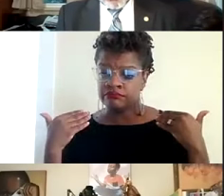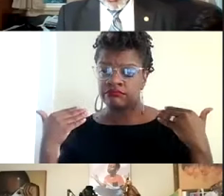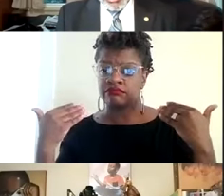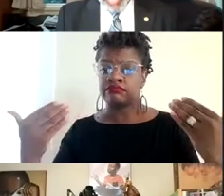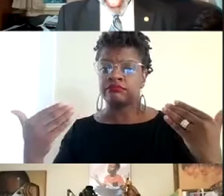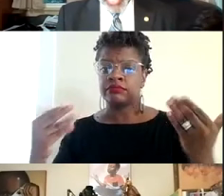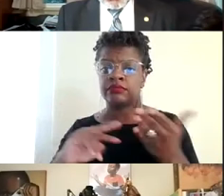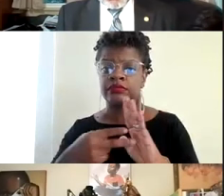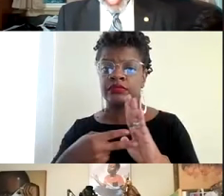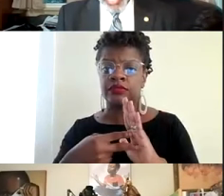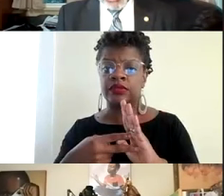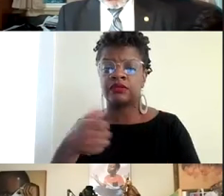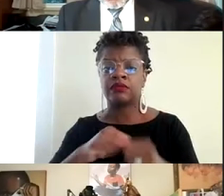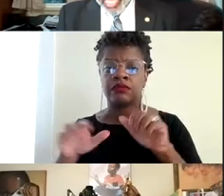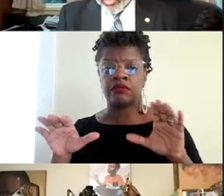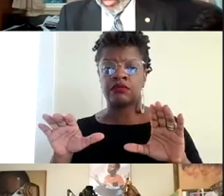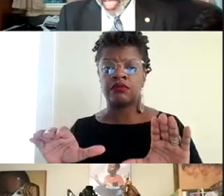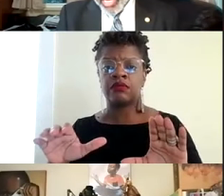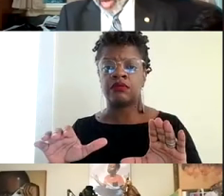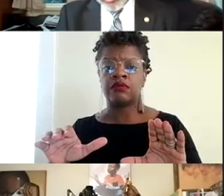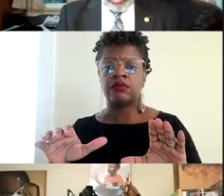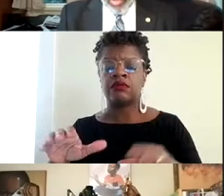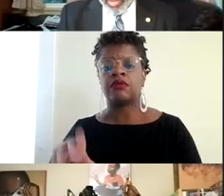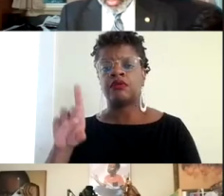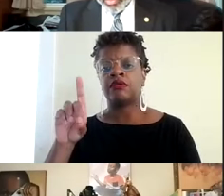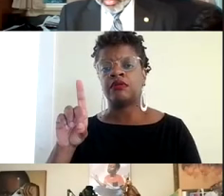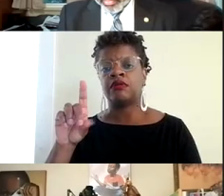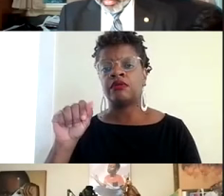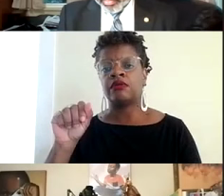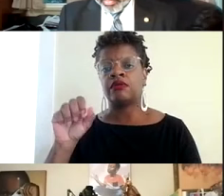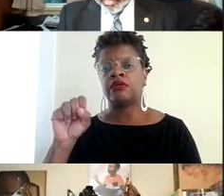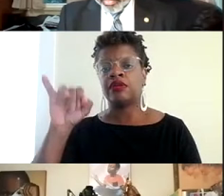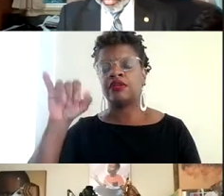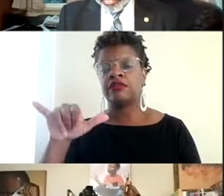the strong and active challenge of Daisy Reinhardt's poem.